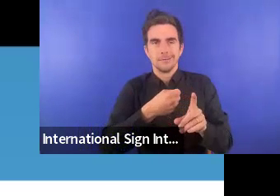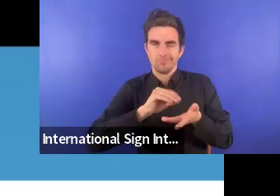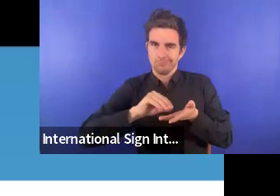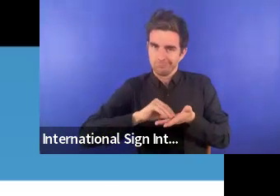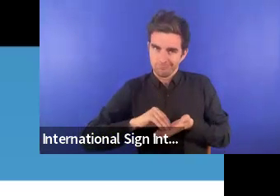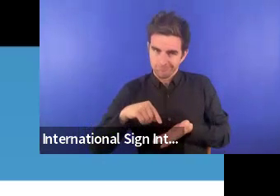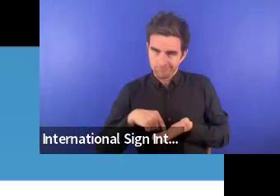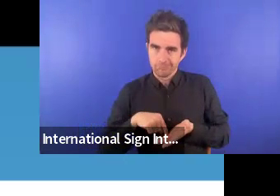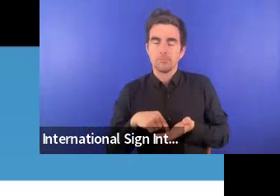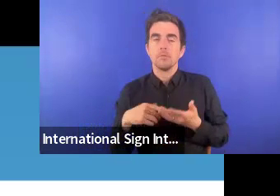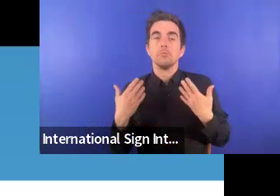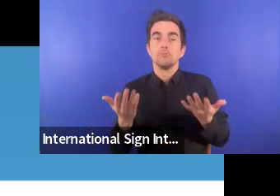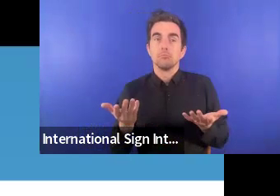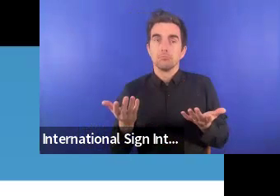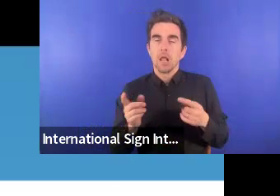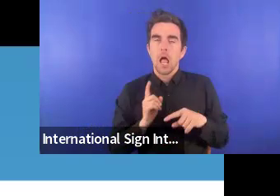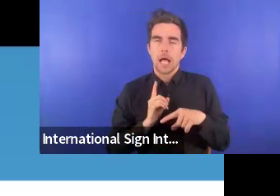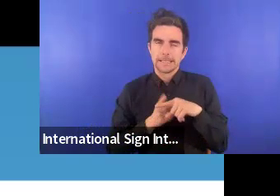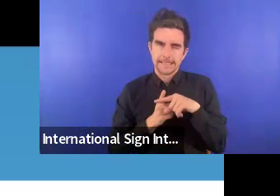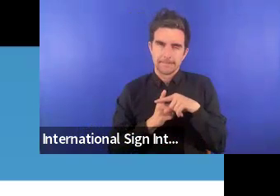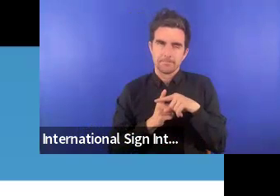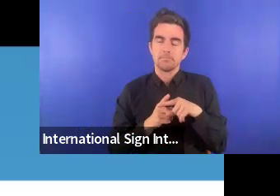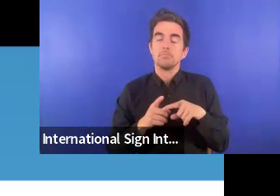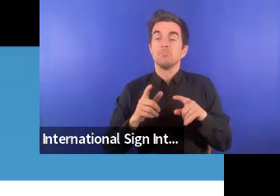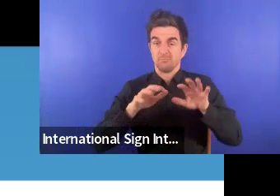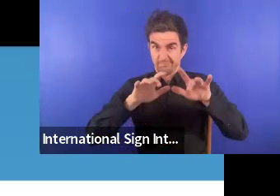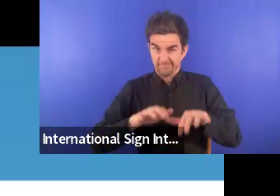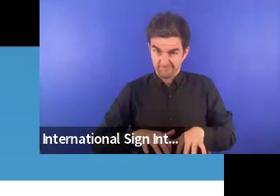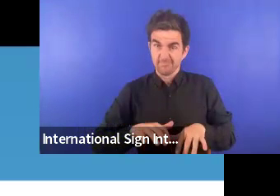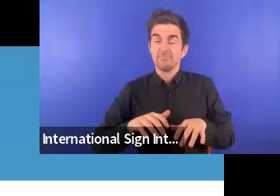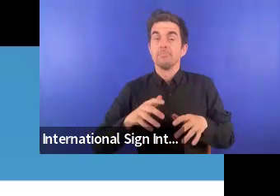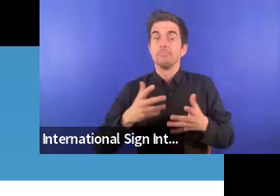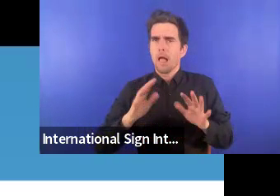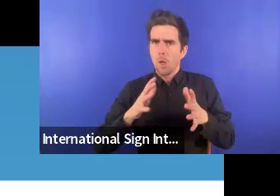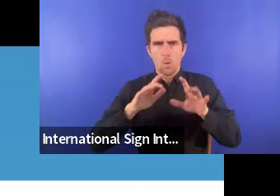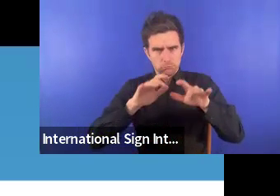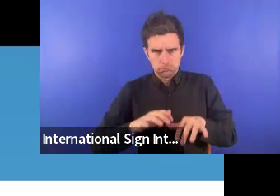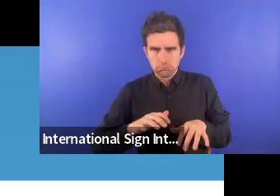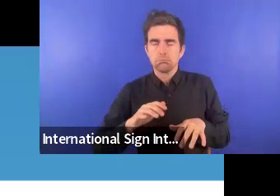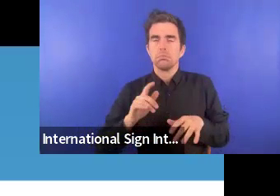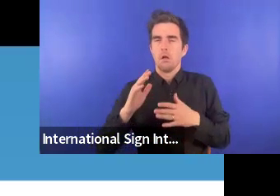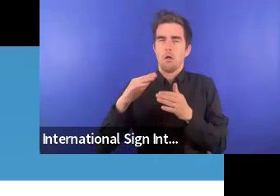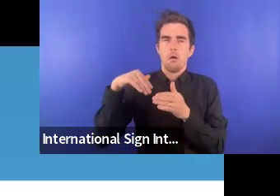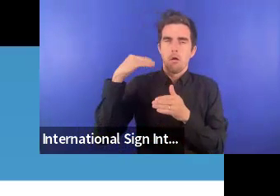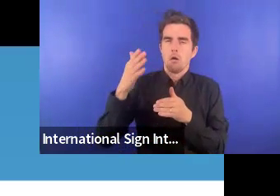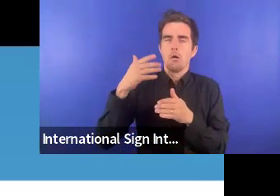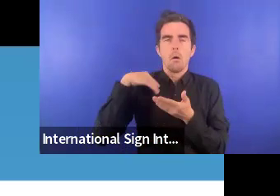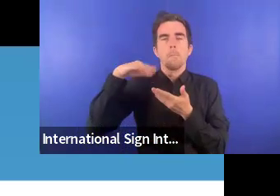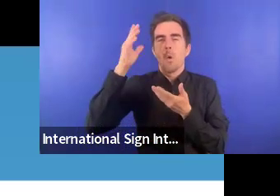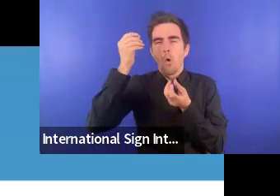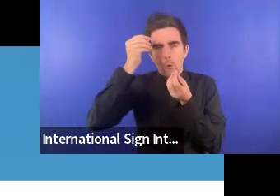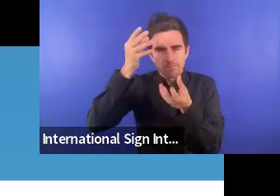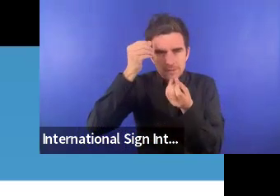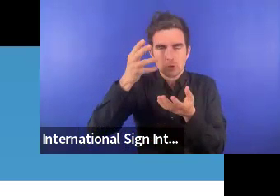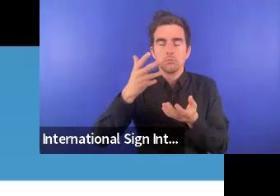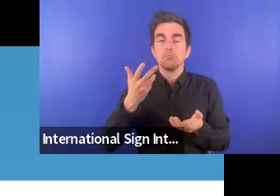interactive discussion. So we'll just follow up with more information. And if you're interested in joining, you're most welcome to,